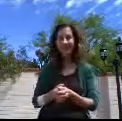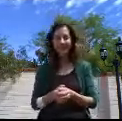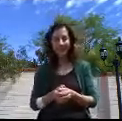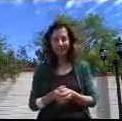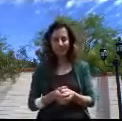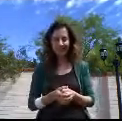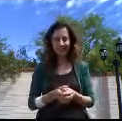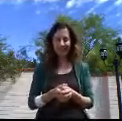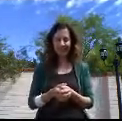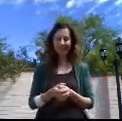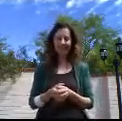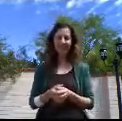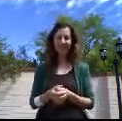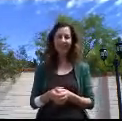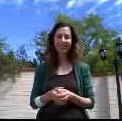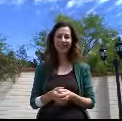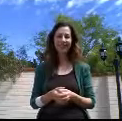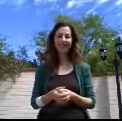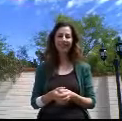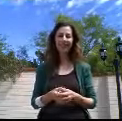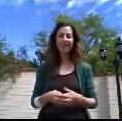Sassy.